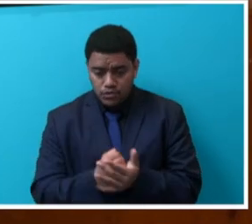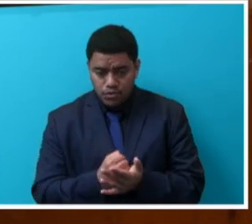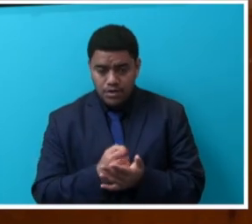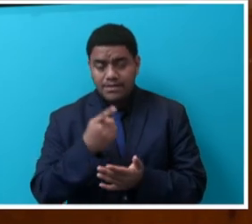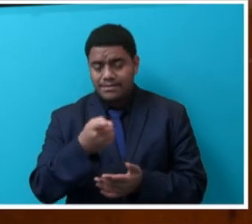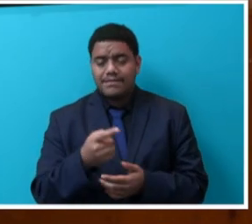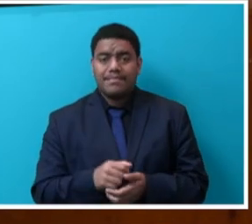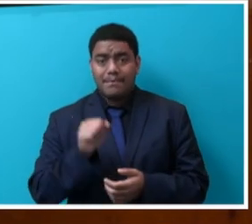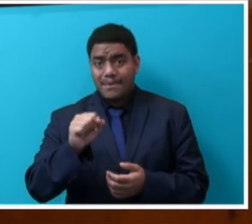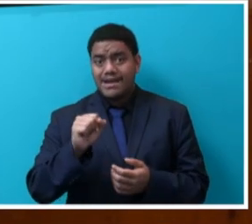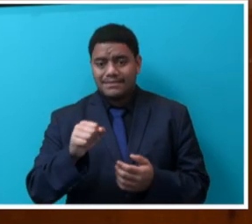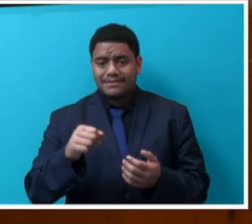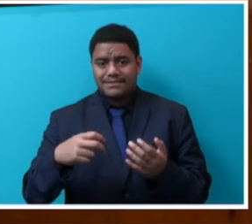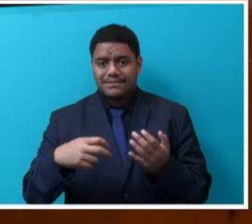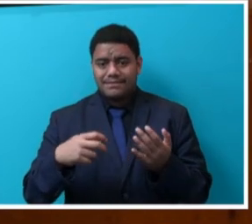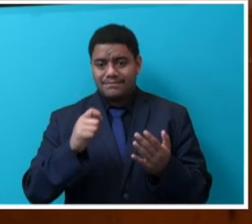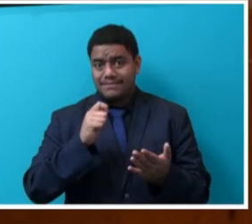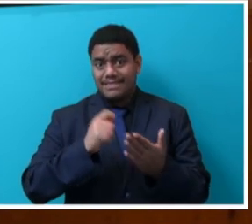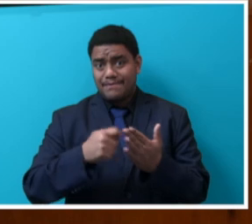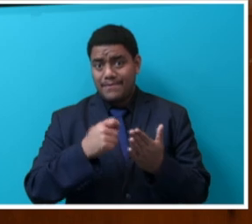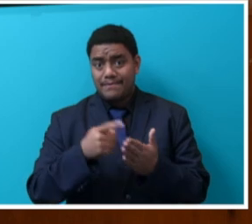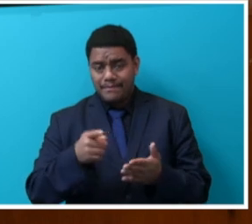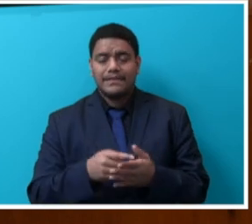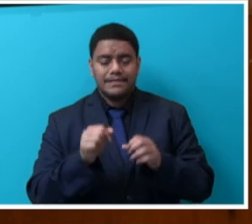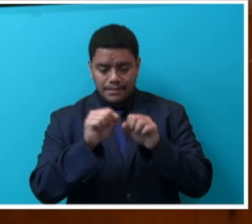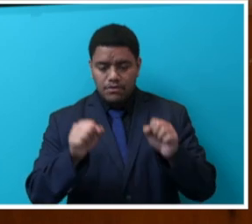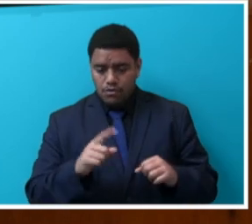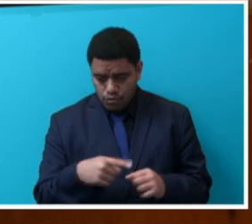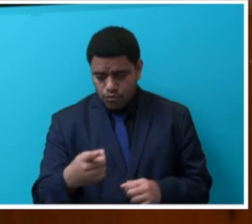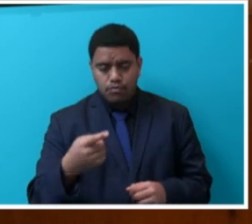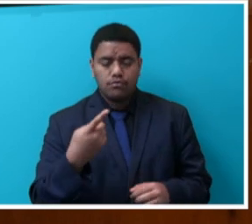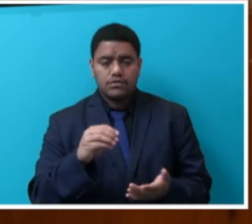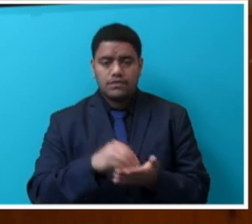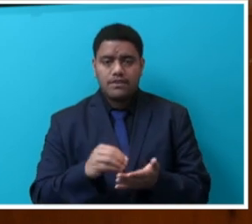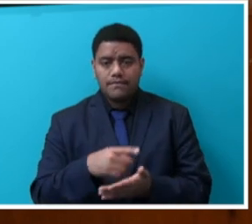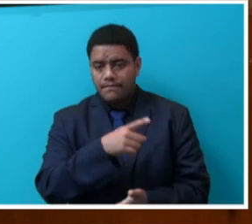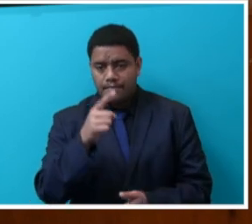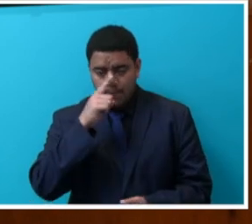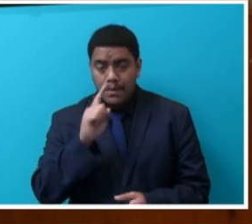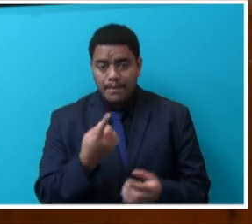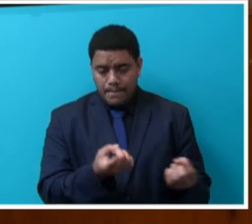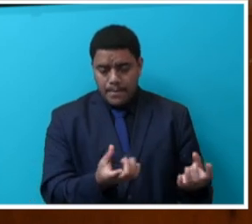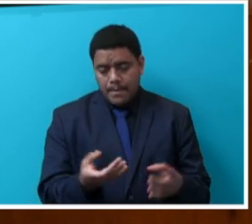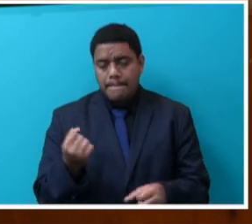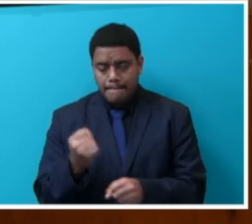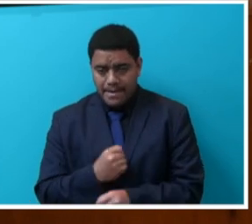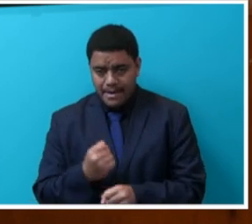support, the system would still continue to serve the public while preparations were made for